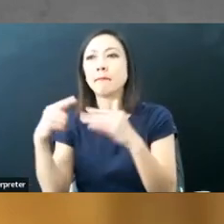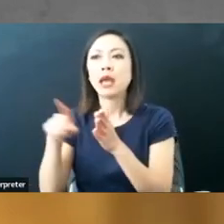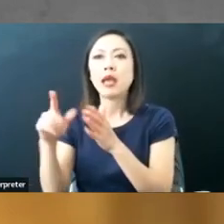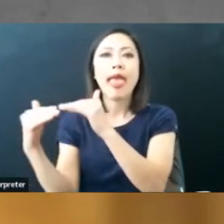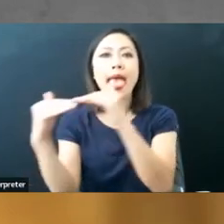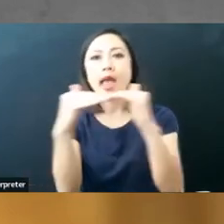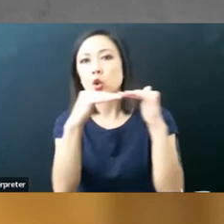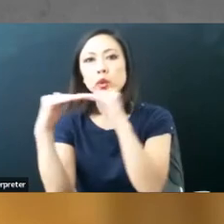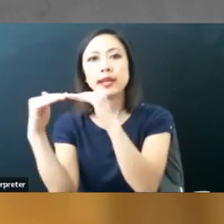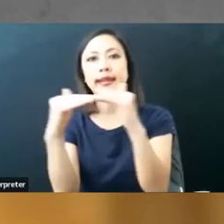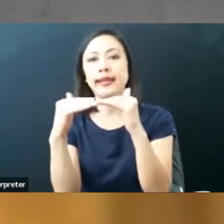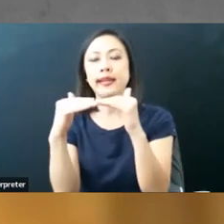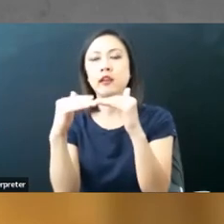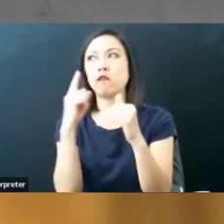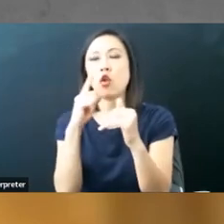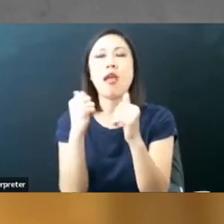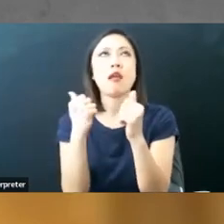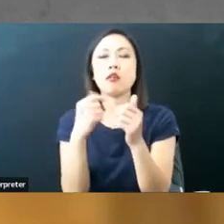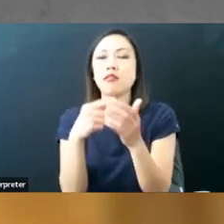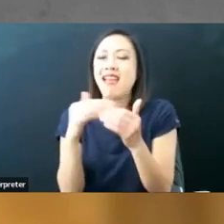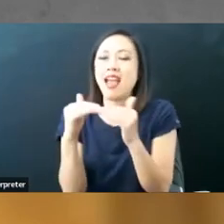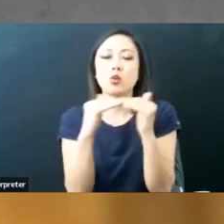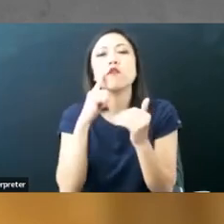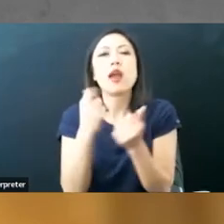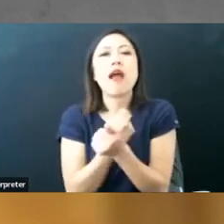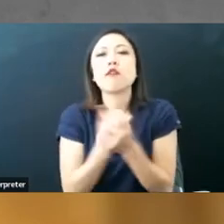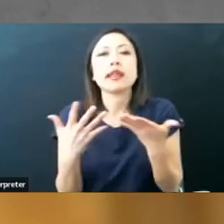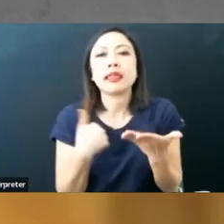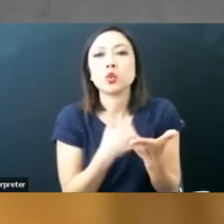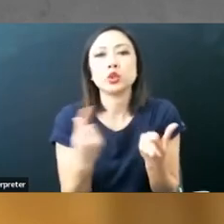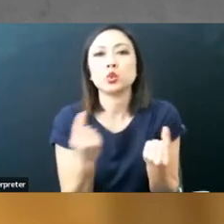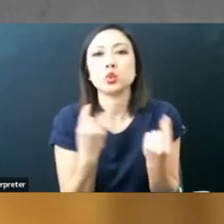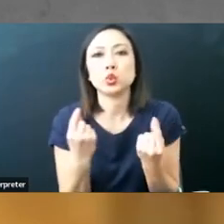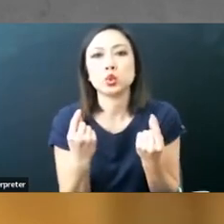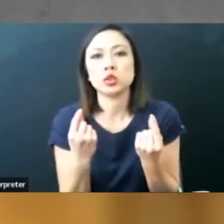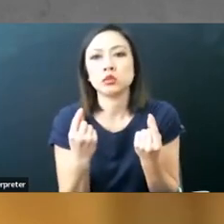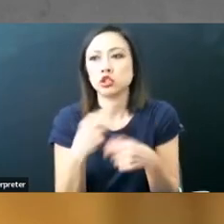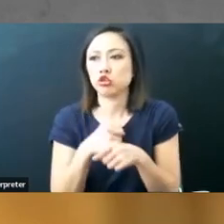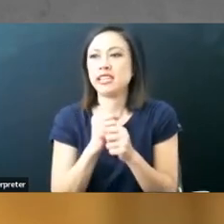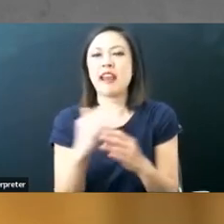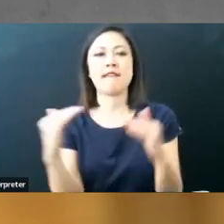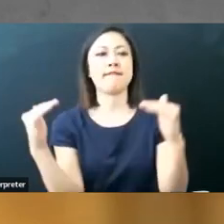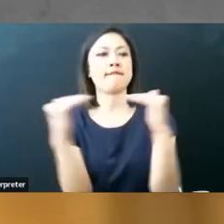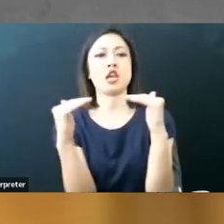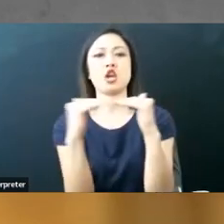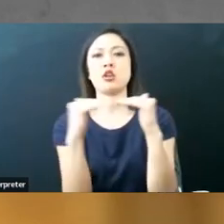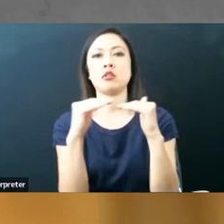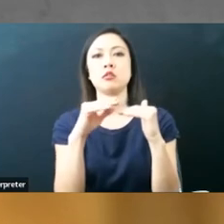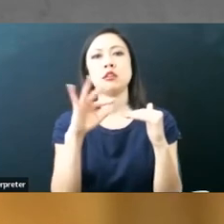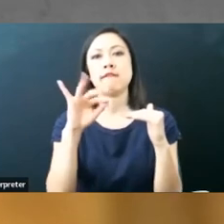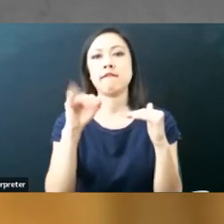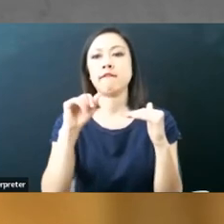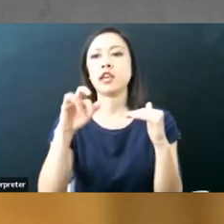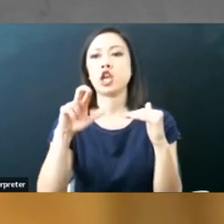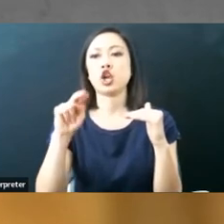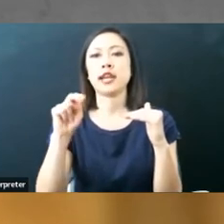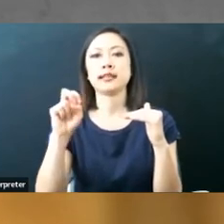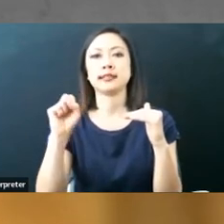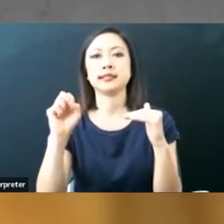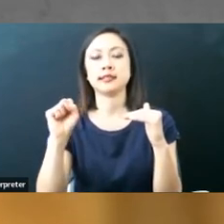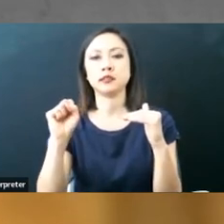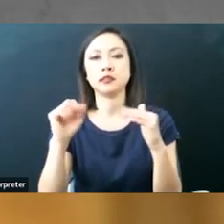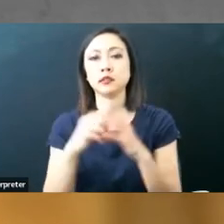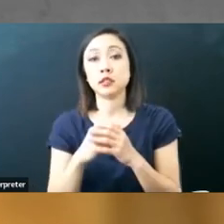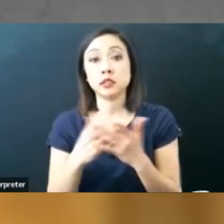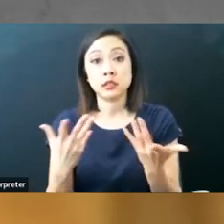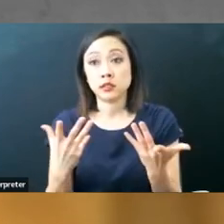create as much opportunity and fairness. And again, we would say that we're not as far along as we would like, society's not